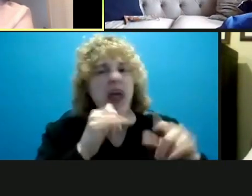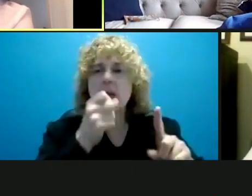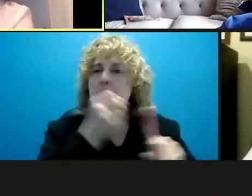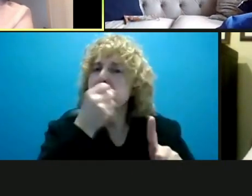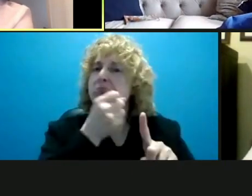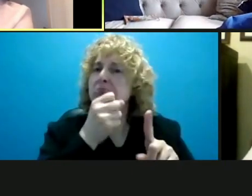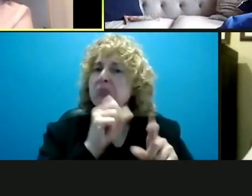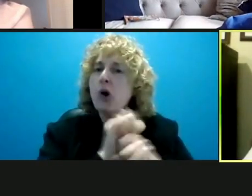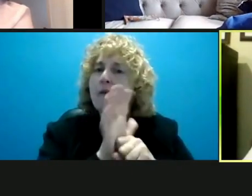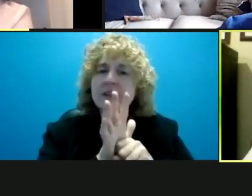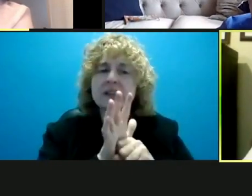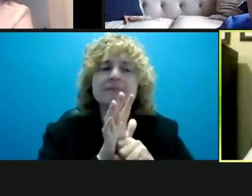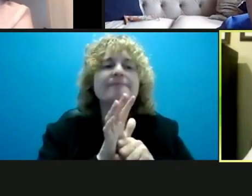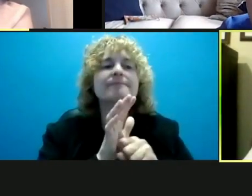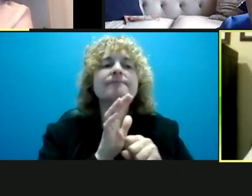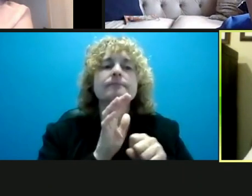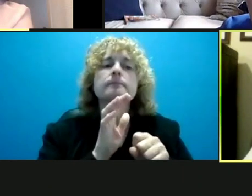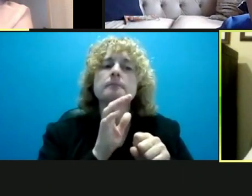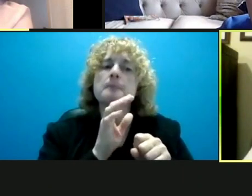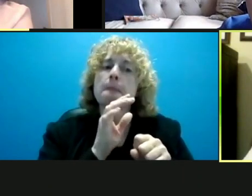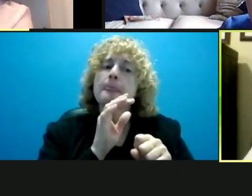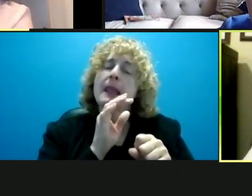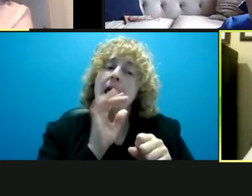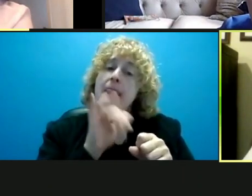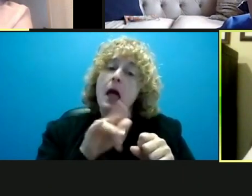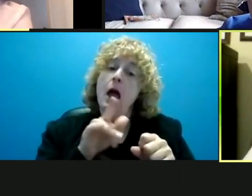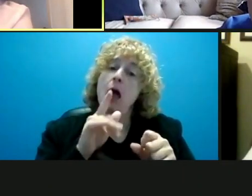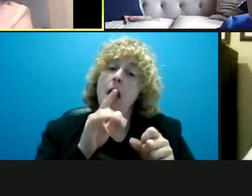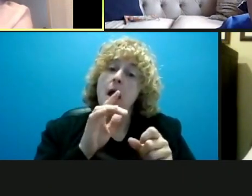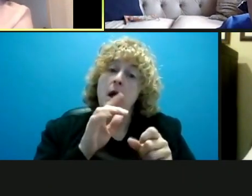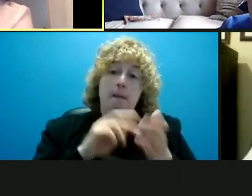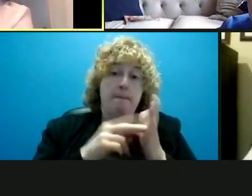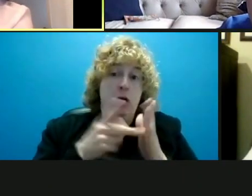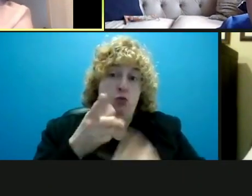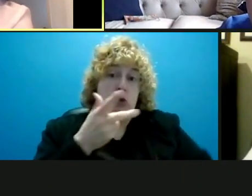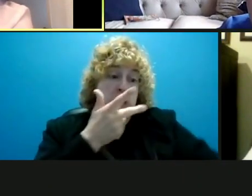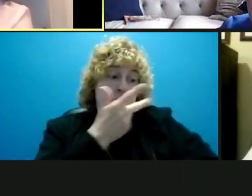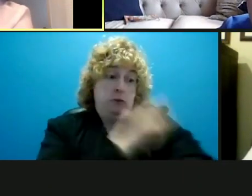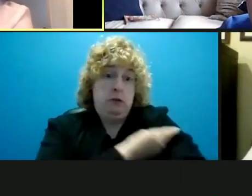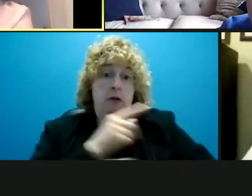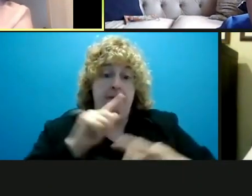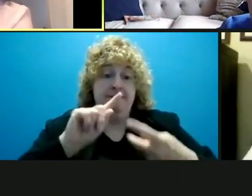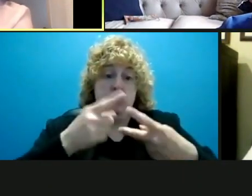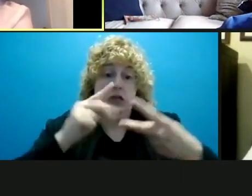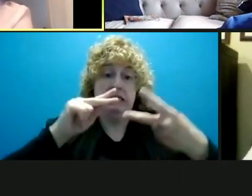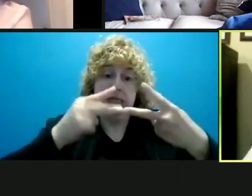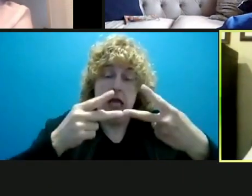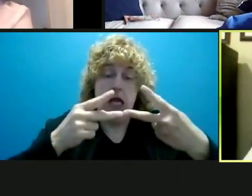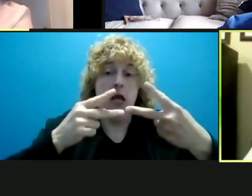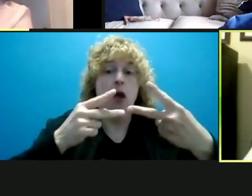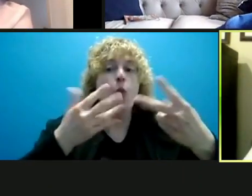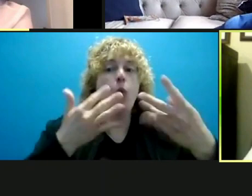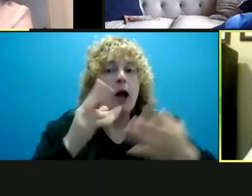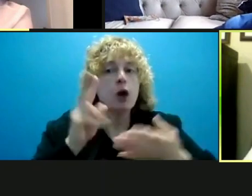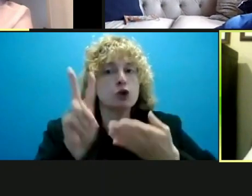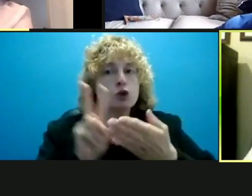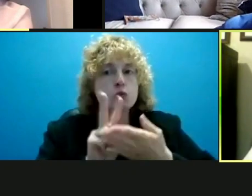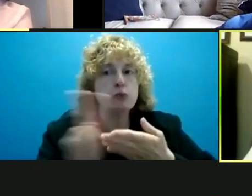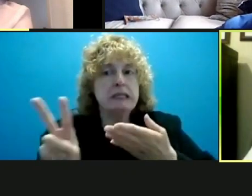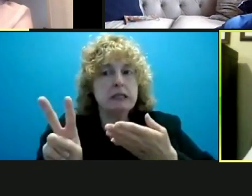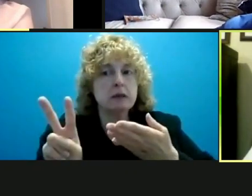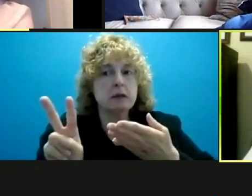vaccinated, important to note that fully vaccinated means two weeks out of your second dose of the mRNA vaccines and two weeks after the